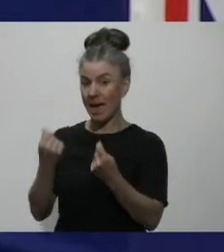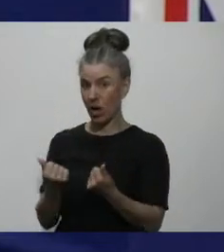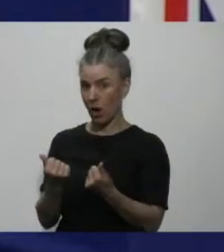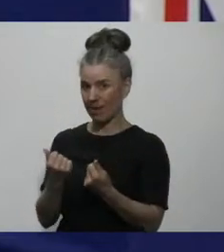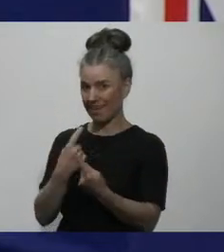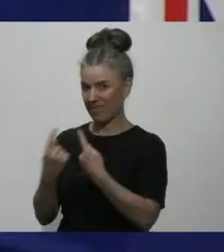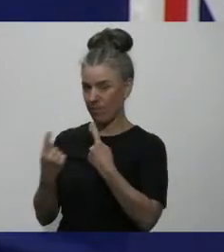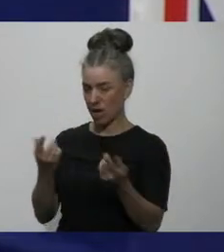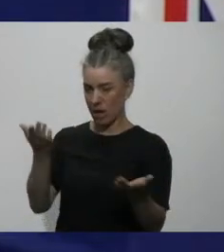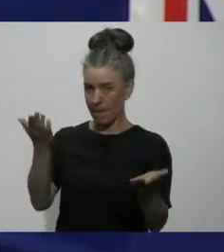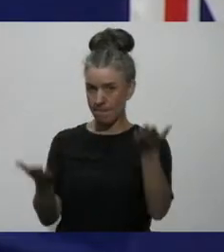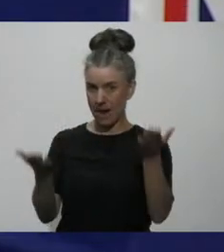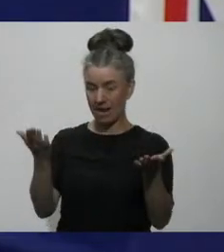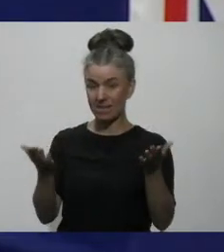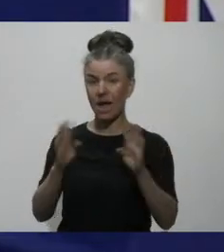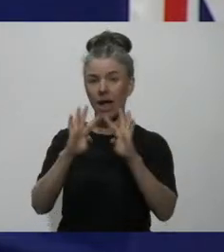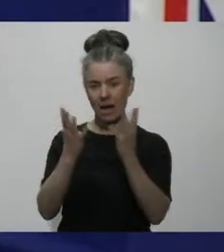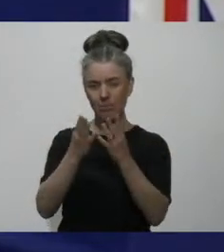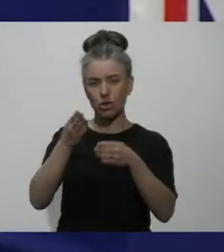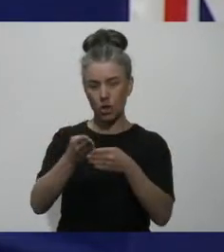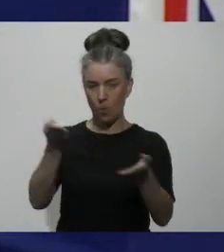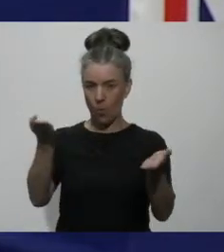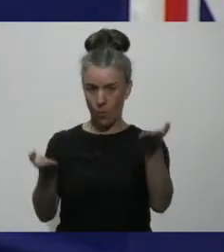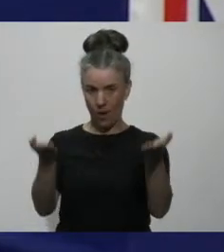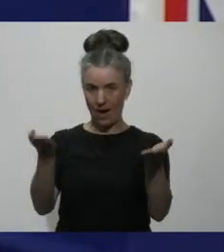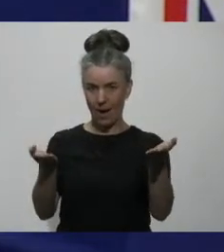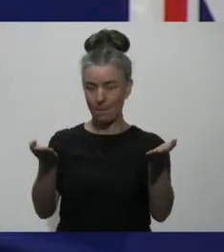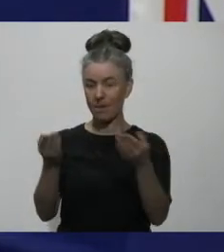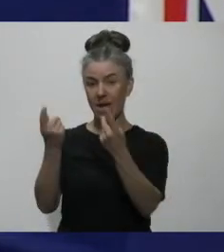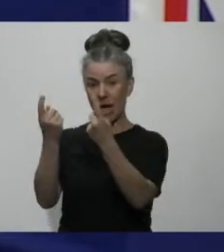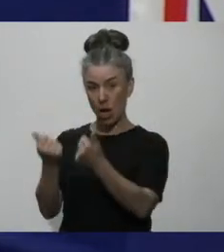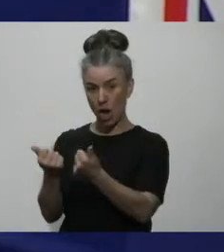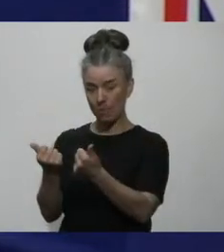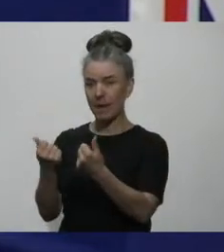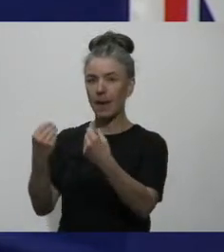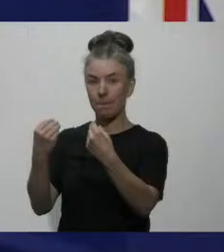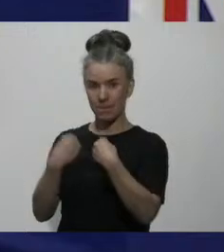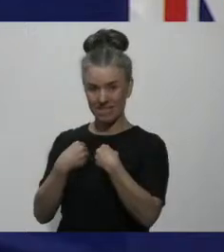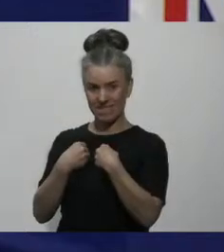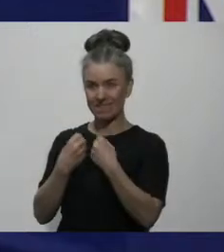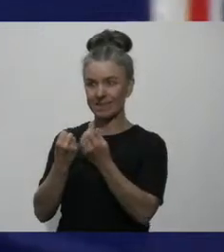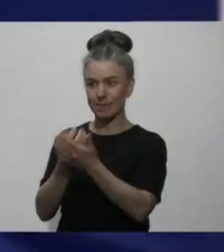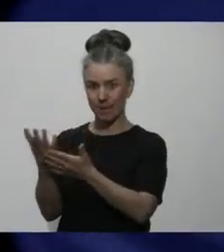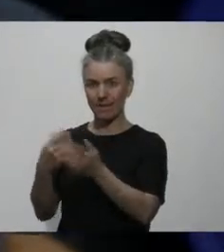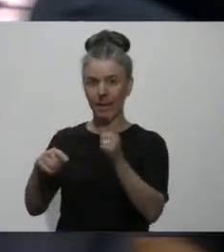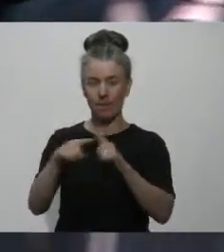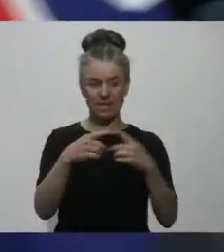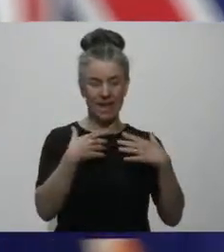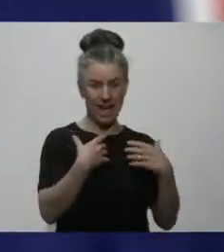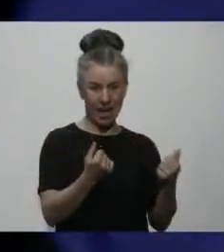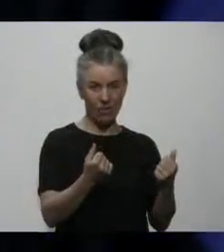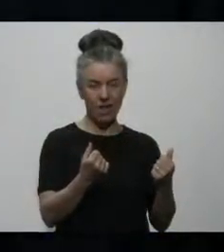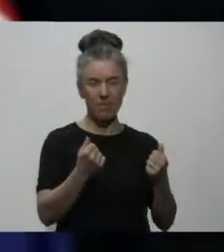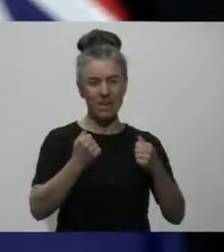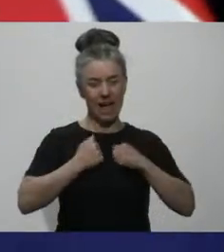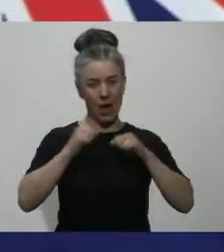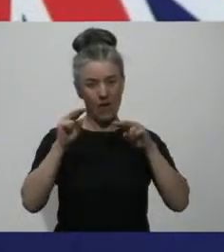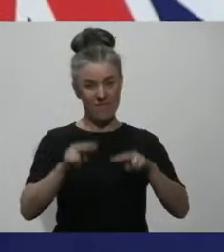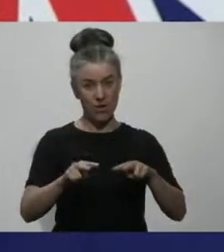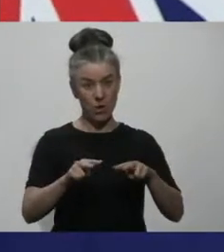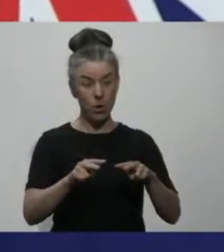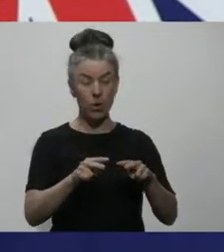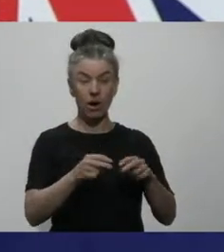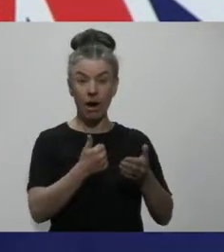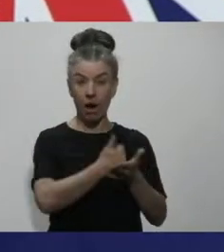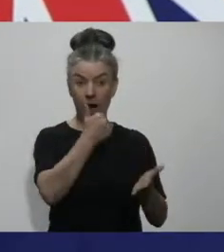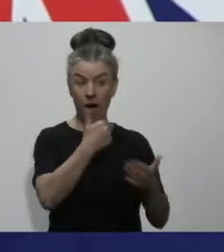well. And that's what Cabinet's job is, to then weigh up those 2 decisions. But our view is a strong health response is the best thing we can do